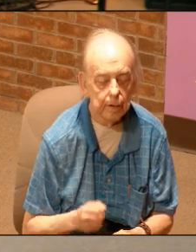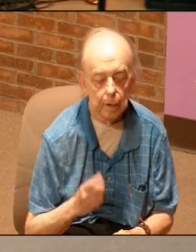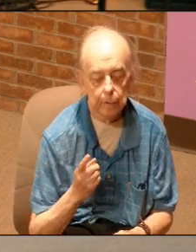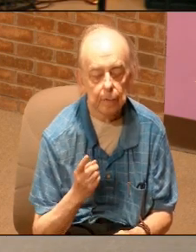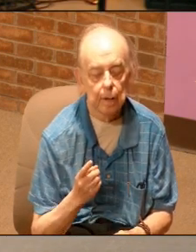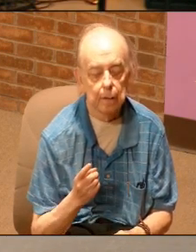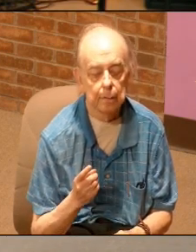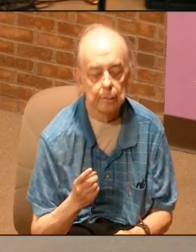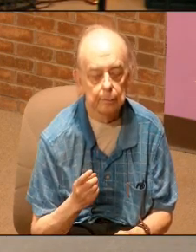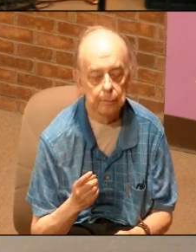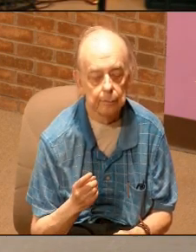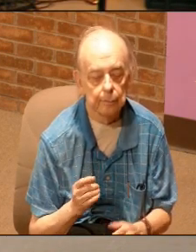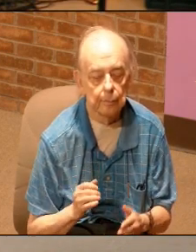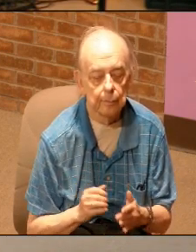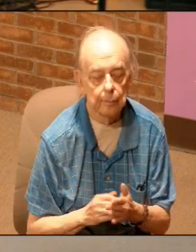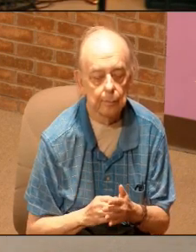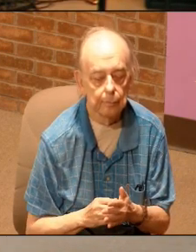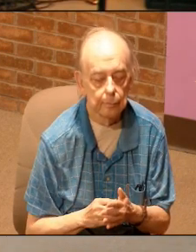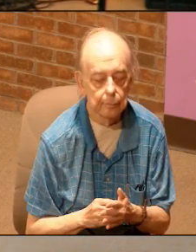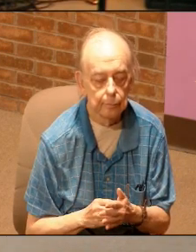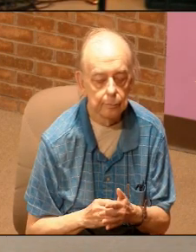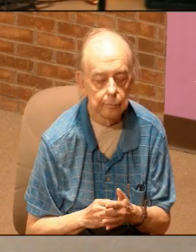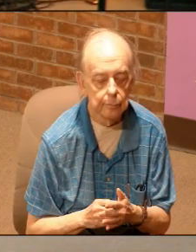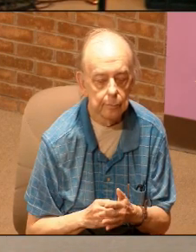understand is